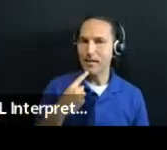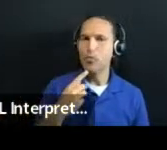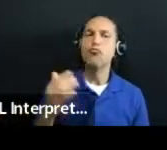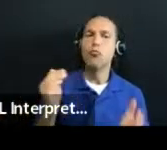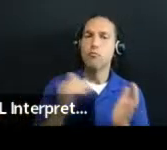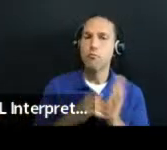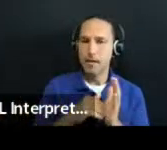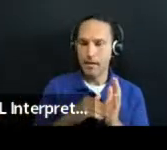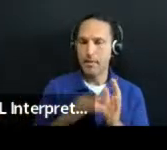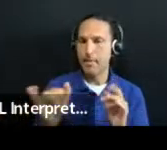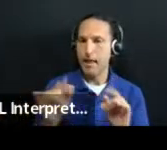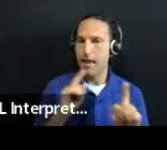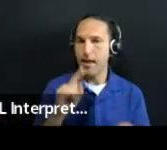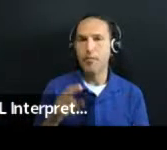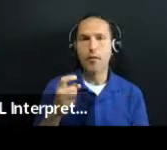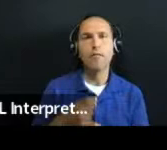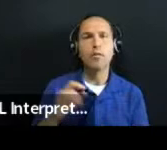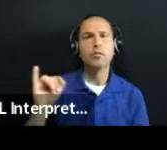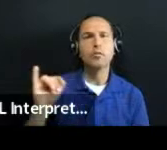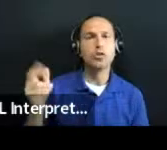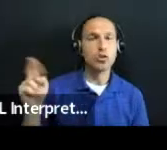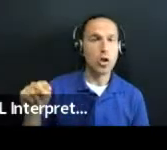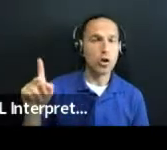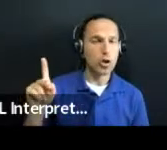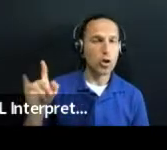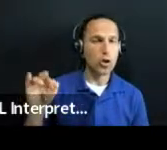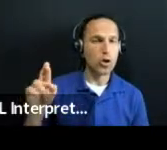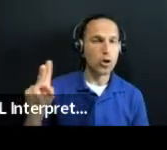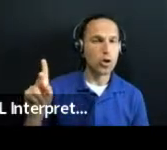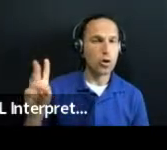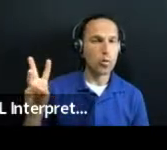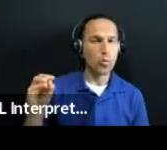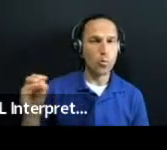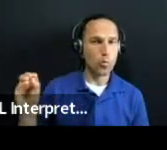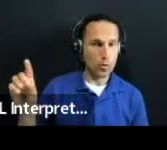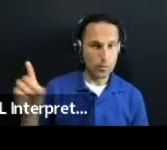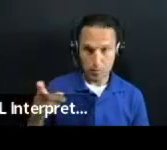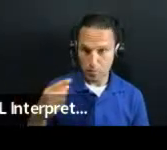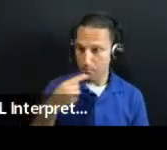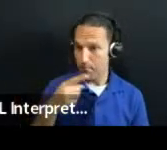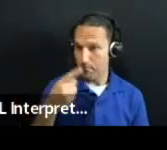repeated an answer from John Kirkwood. Can you just say it out loud, or somebody?